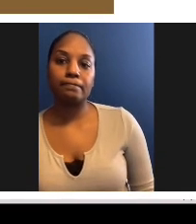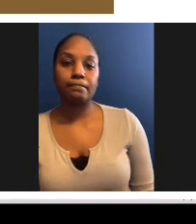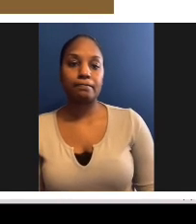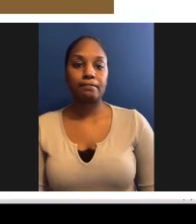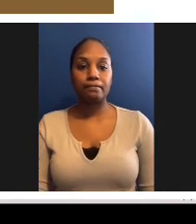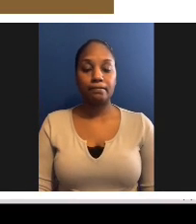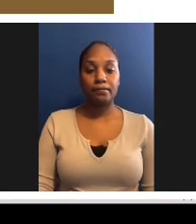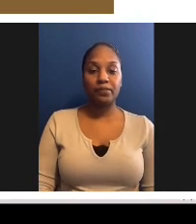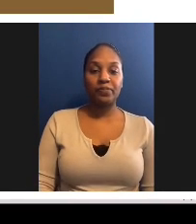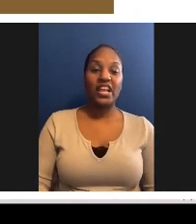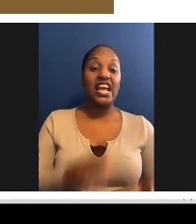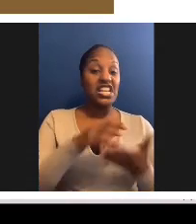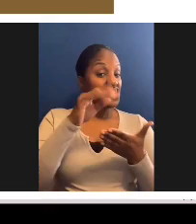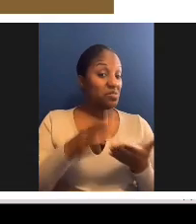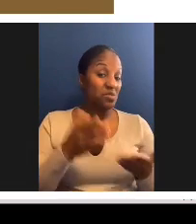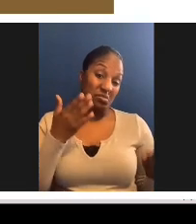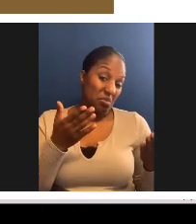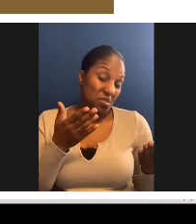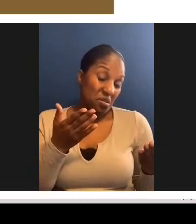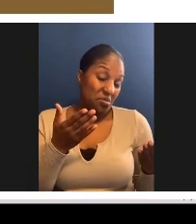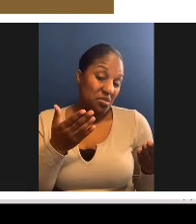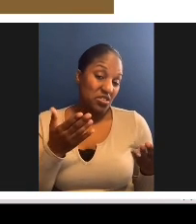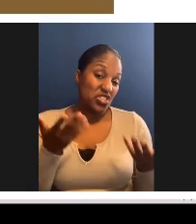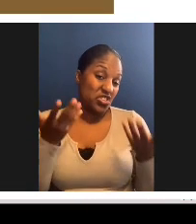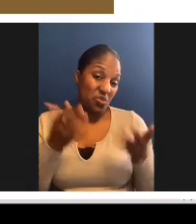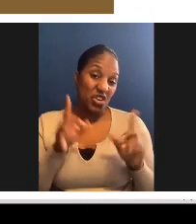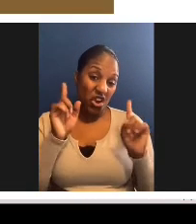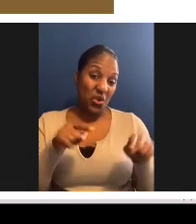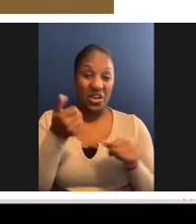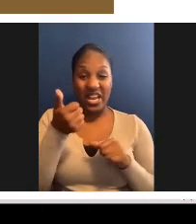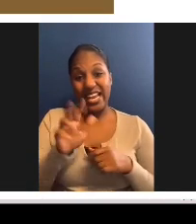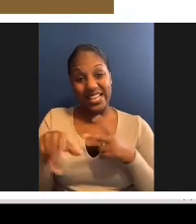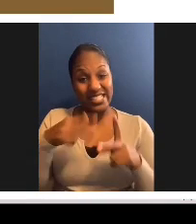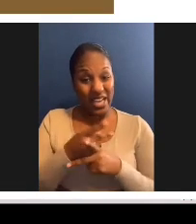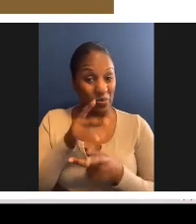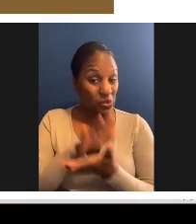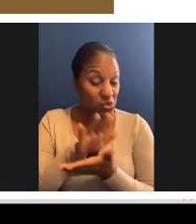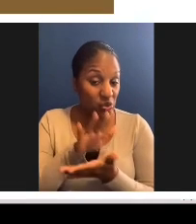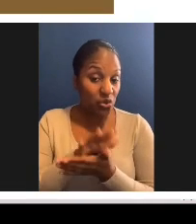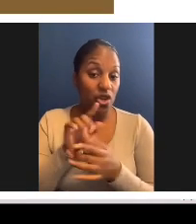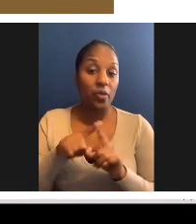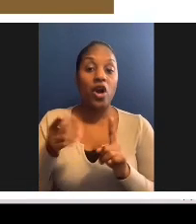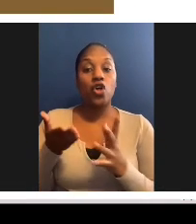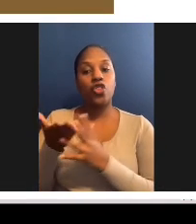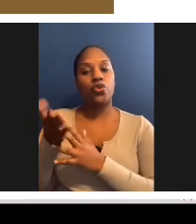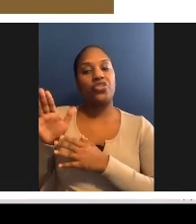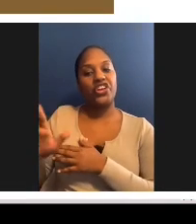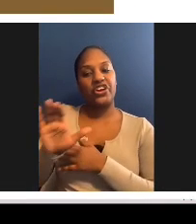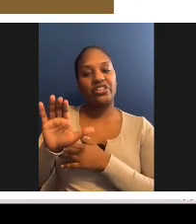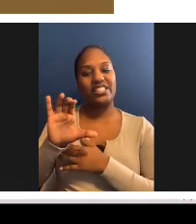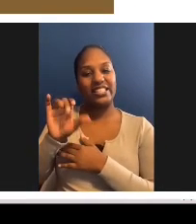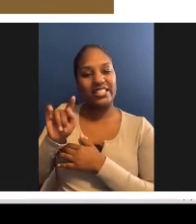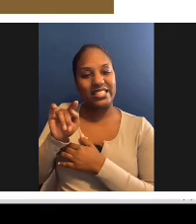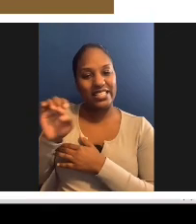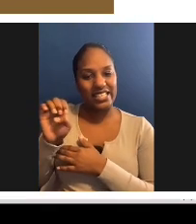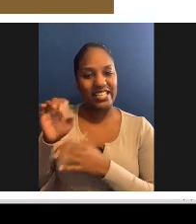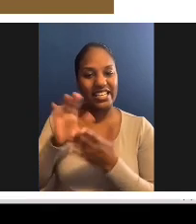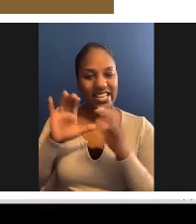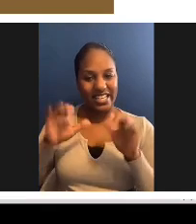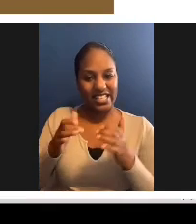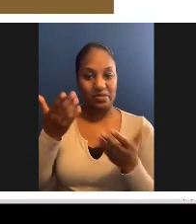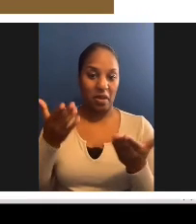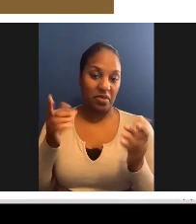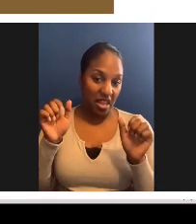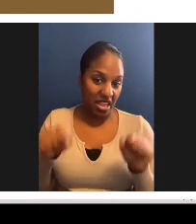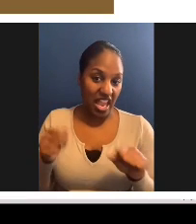You have some students that may not want to go to any type of schooling, but through their CTE classes, they've learned that, maybe they